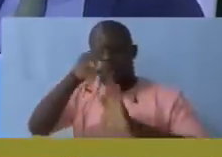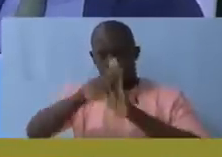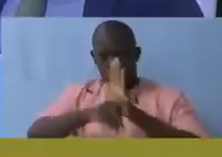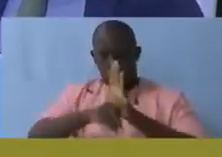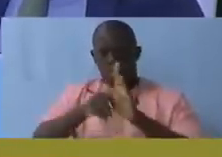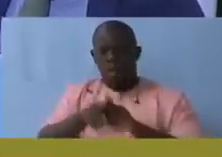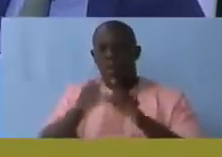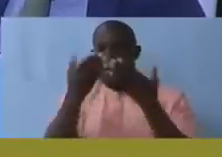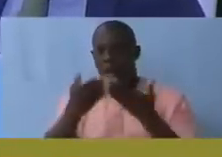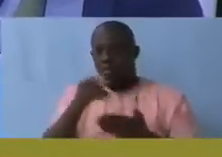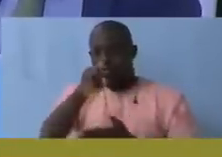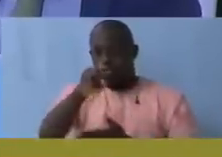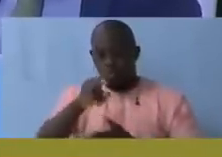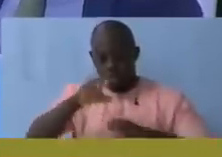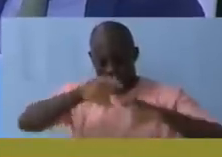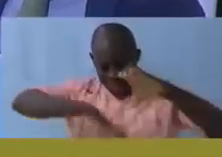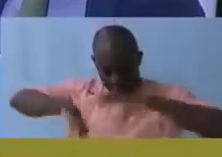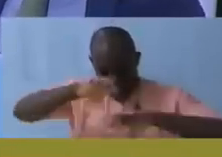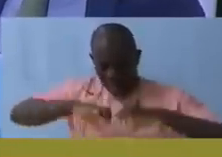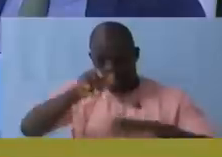Yeah. Okay. As a scientist,